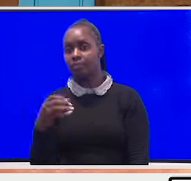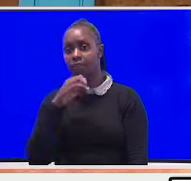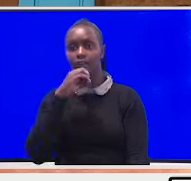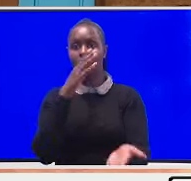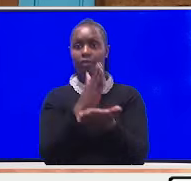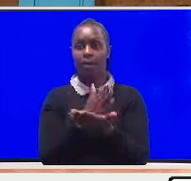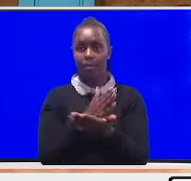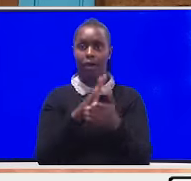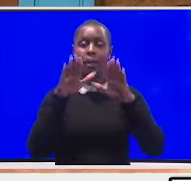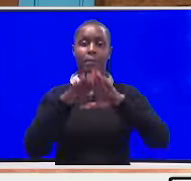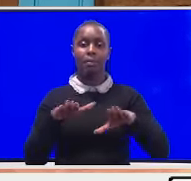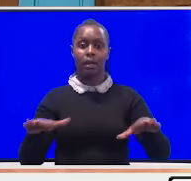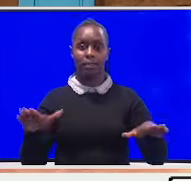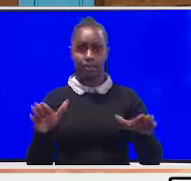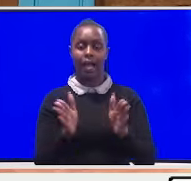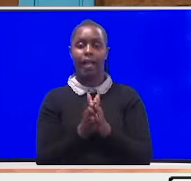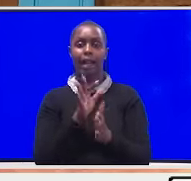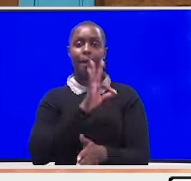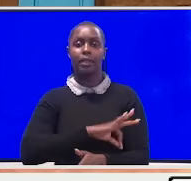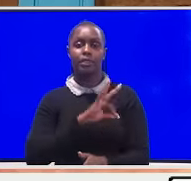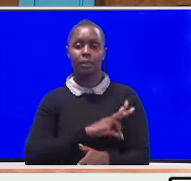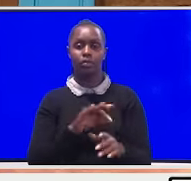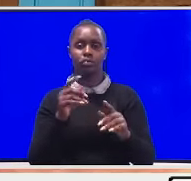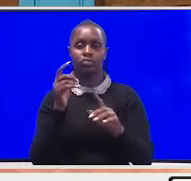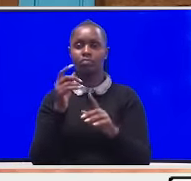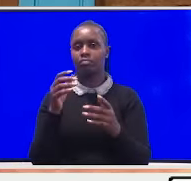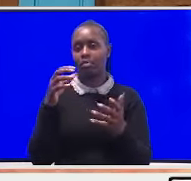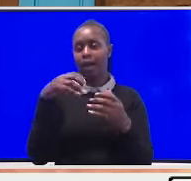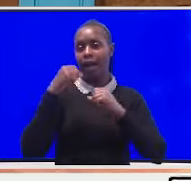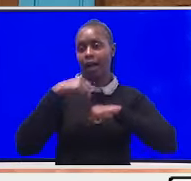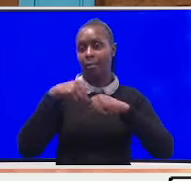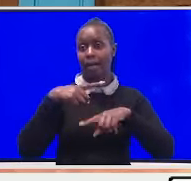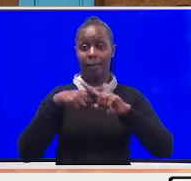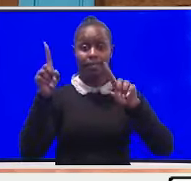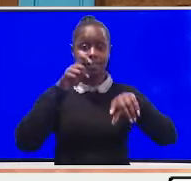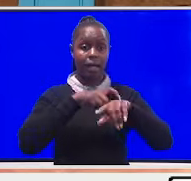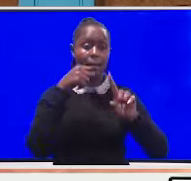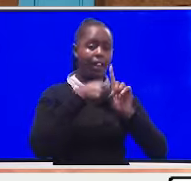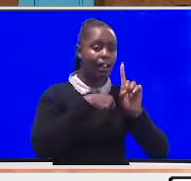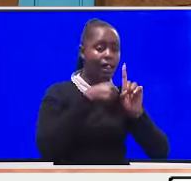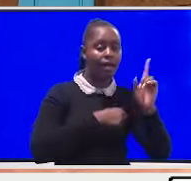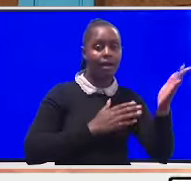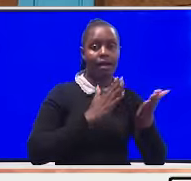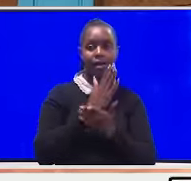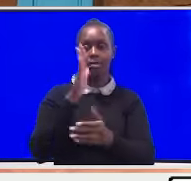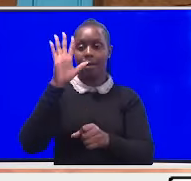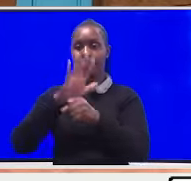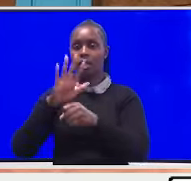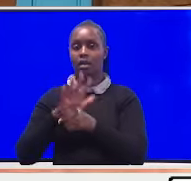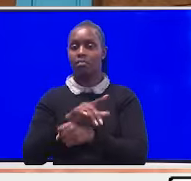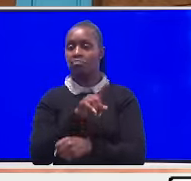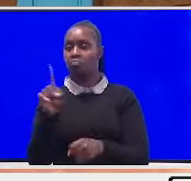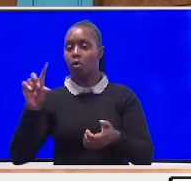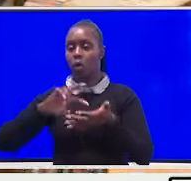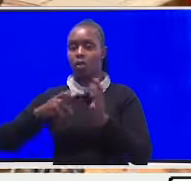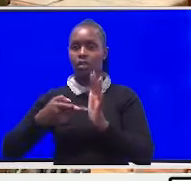confirmed to permanent and pensionable terms. But when they were crying for their rights, most of them, their